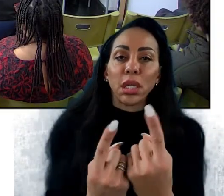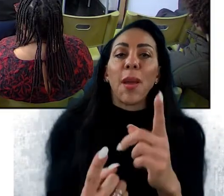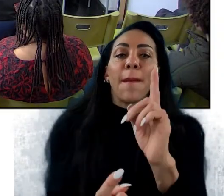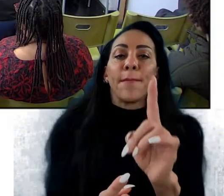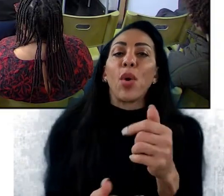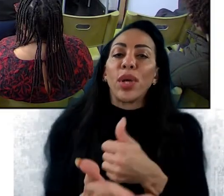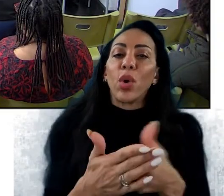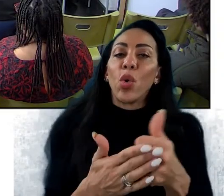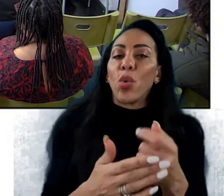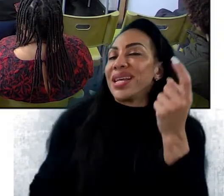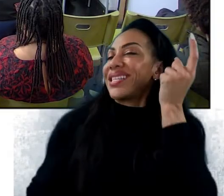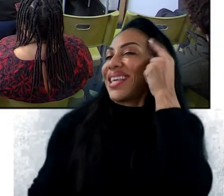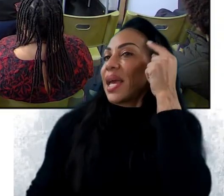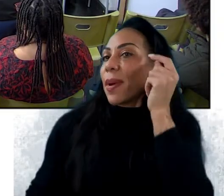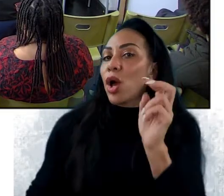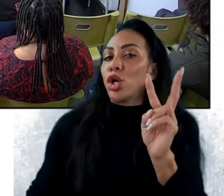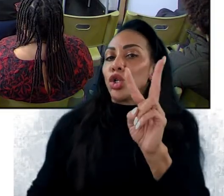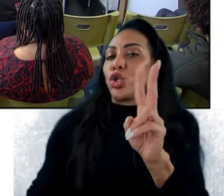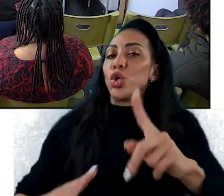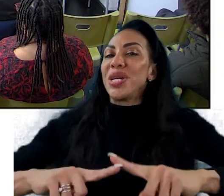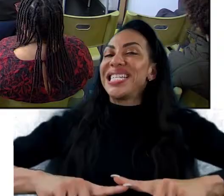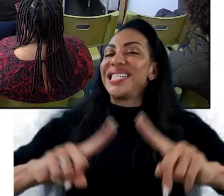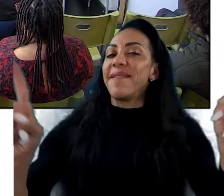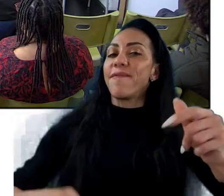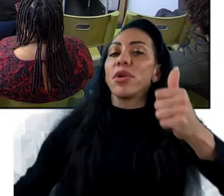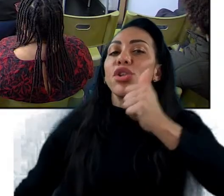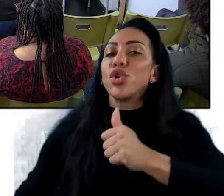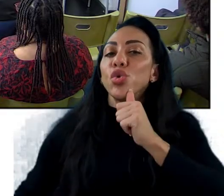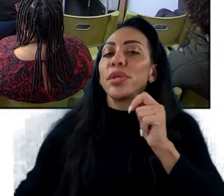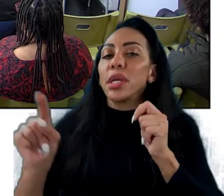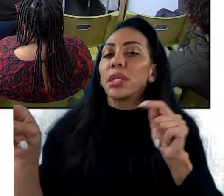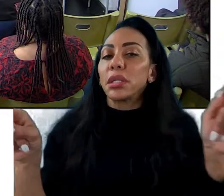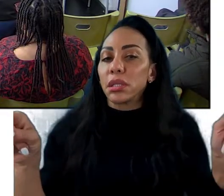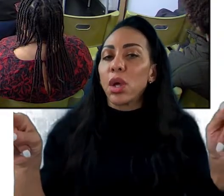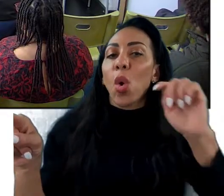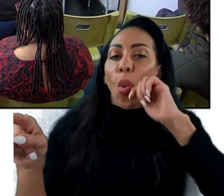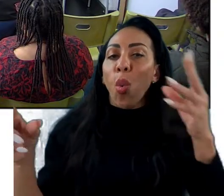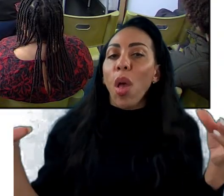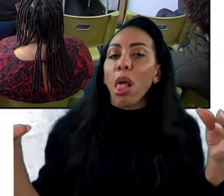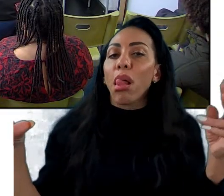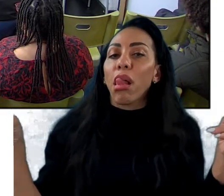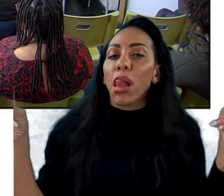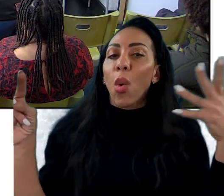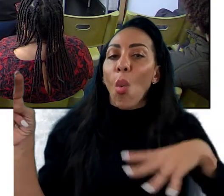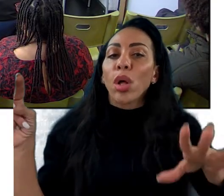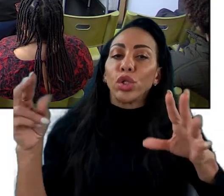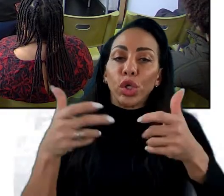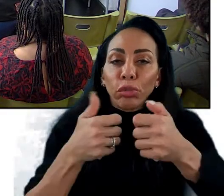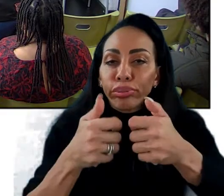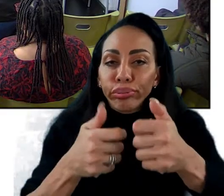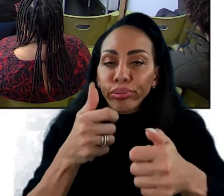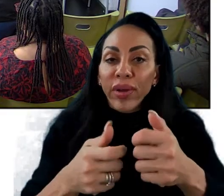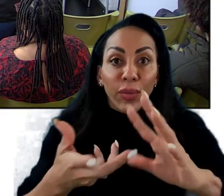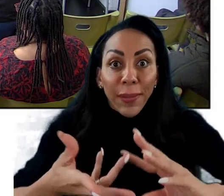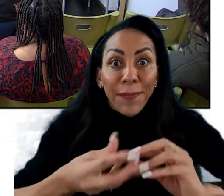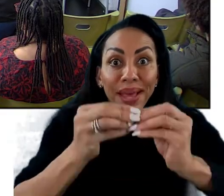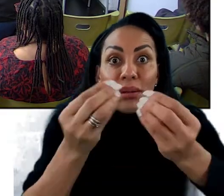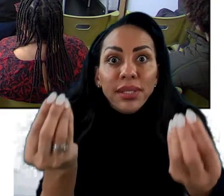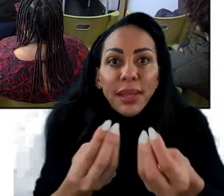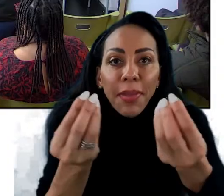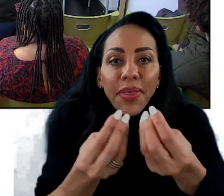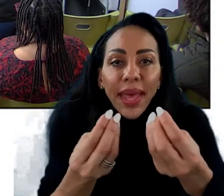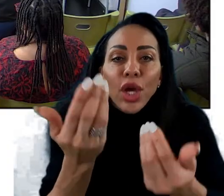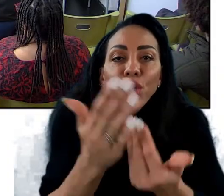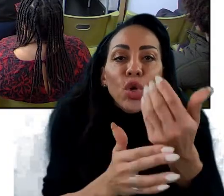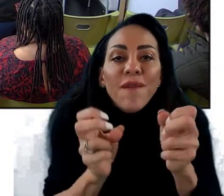mind and make sure that when we build something, we're not excluding anybody. And what that means